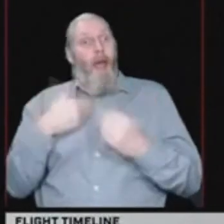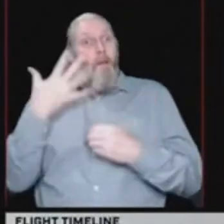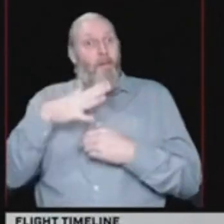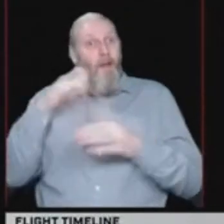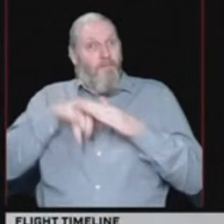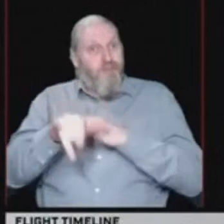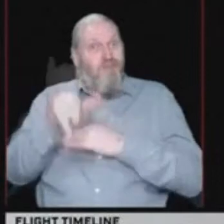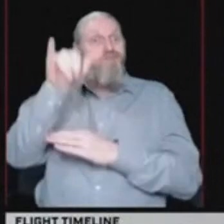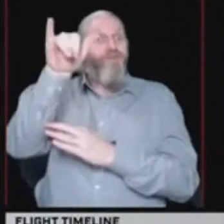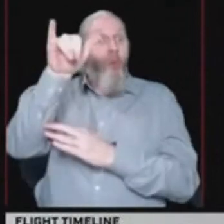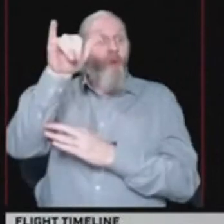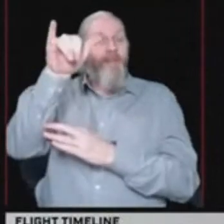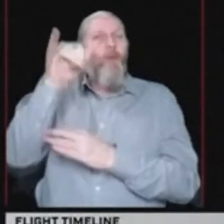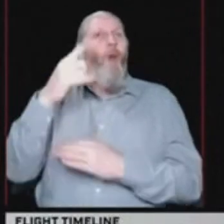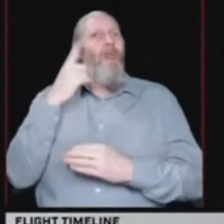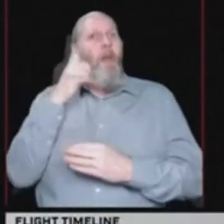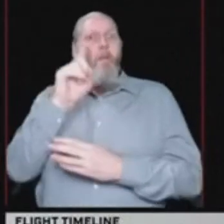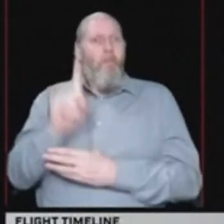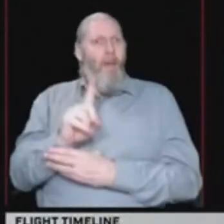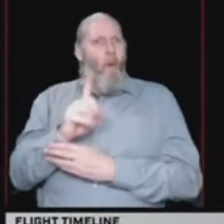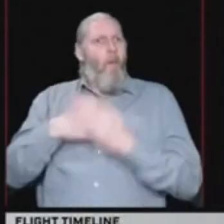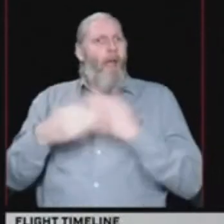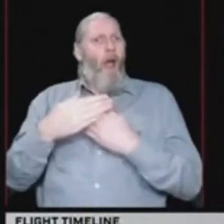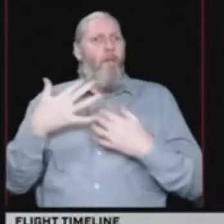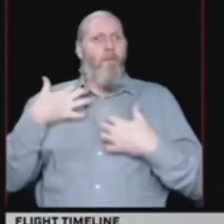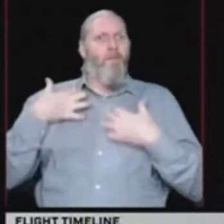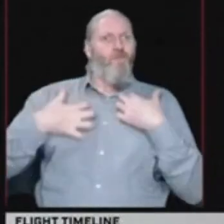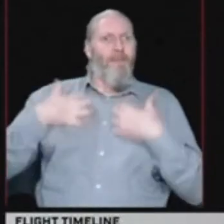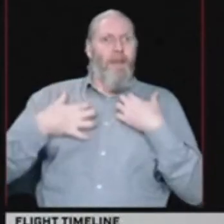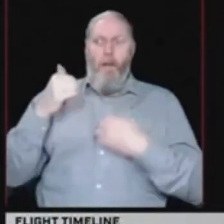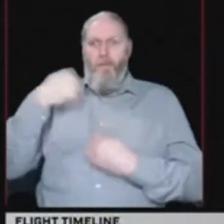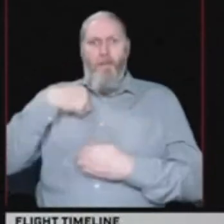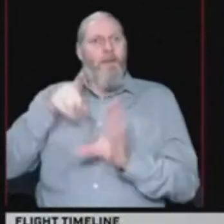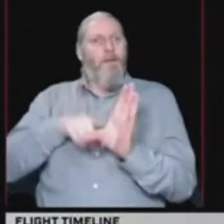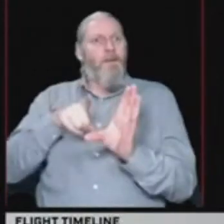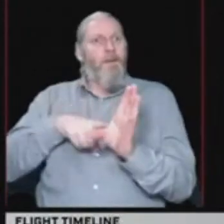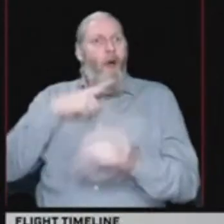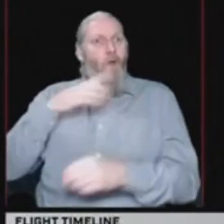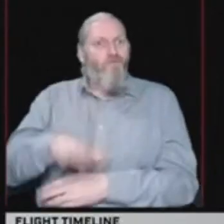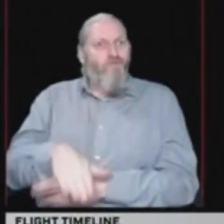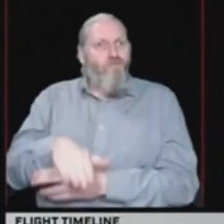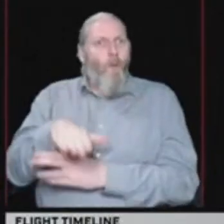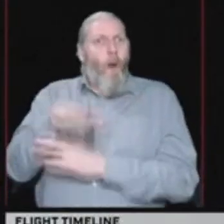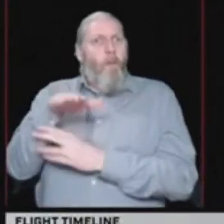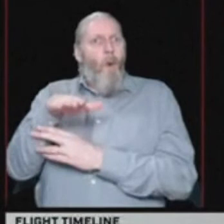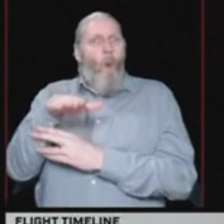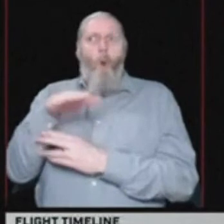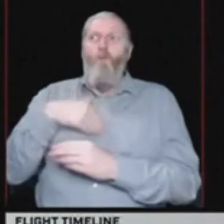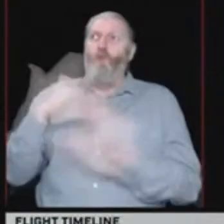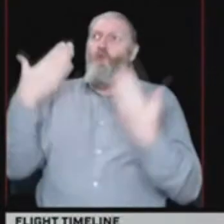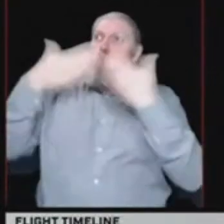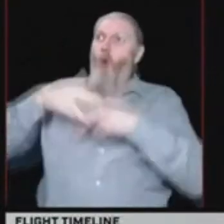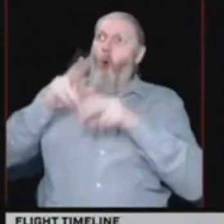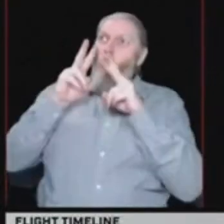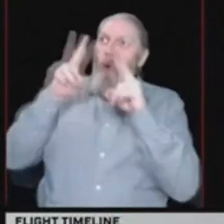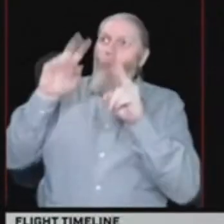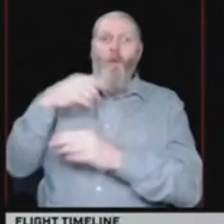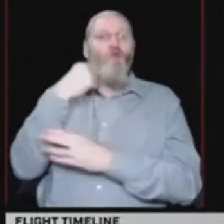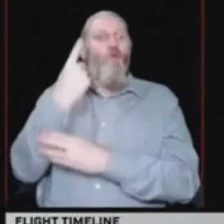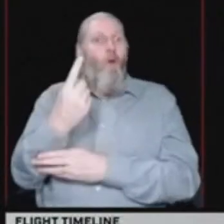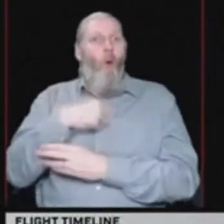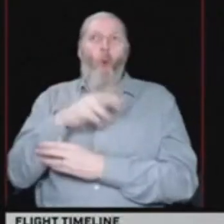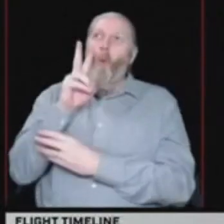people's attention to it. So if you're a youngster and you're watching this tonight, or you're catching up on it tomorrow, you'll be understanding that